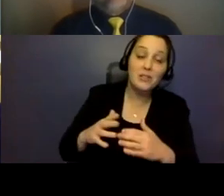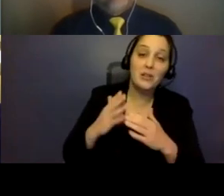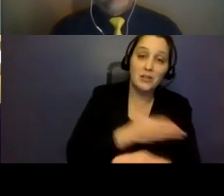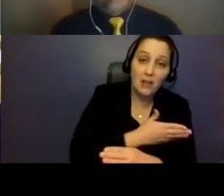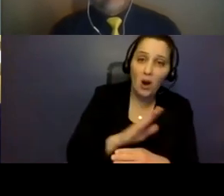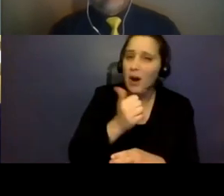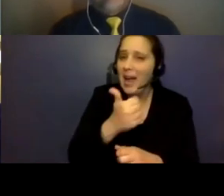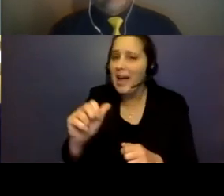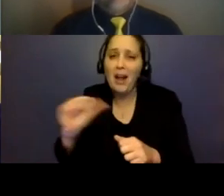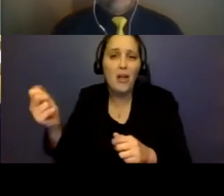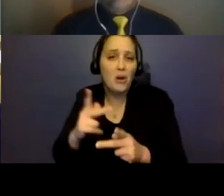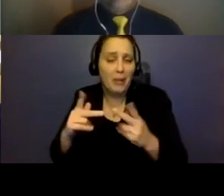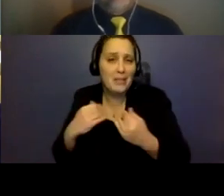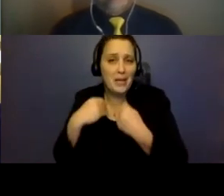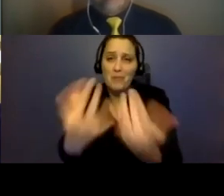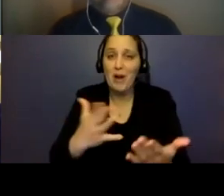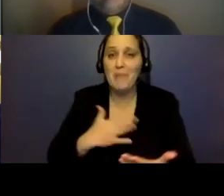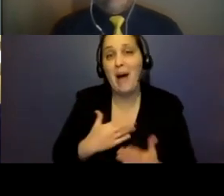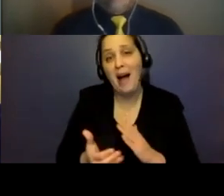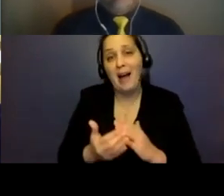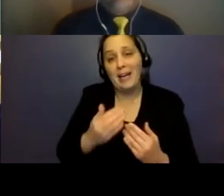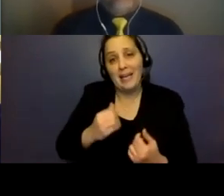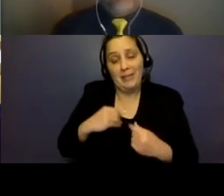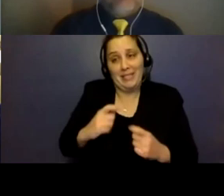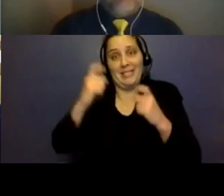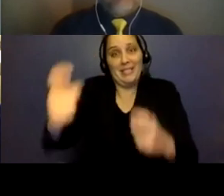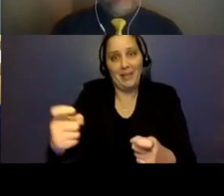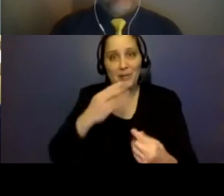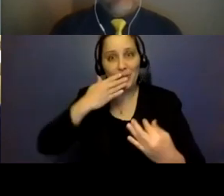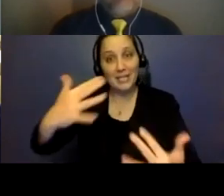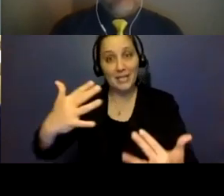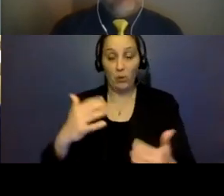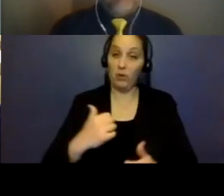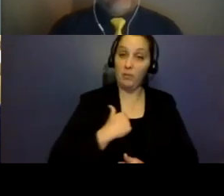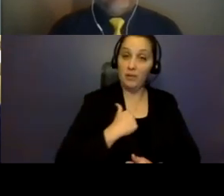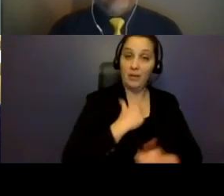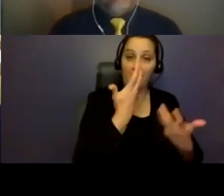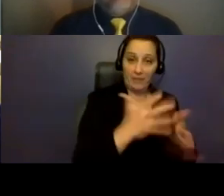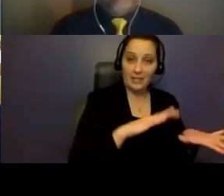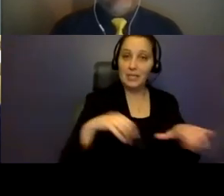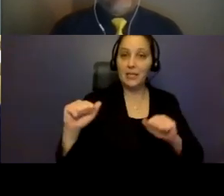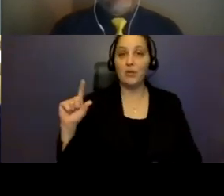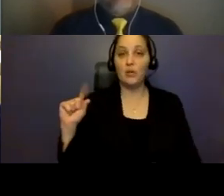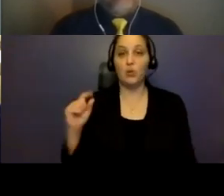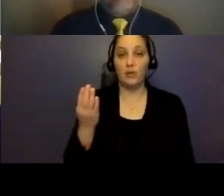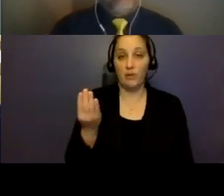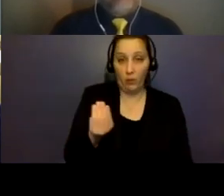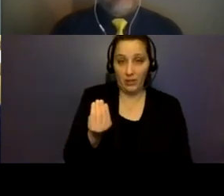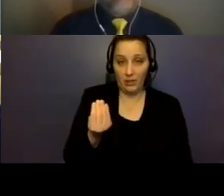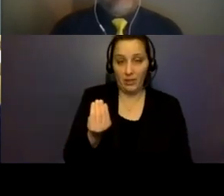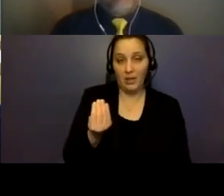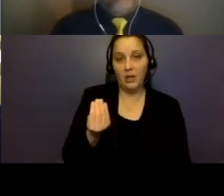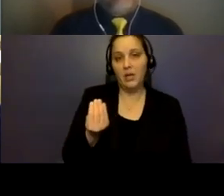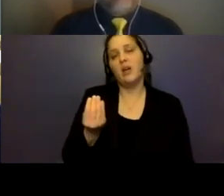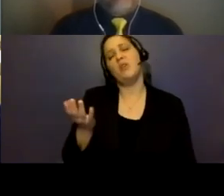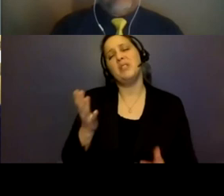lend my gift. So after I was able to leave the military in 2014, I went a certain